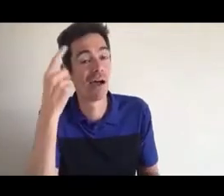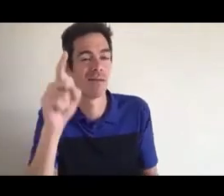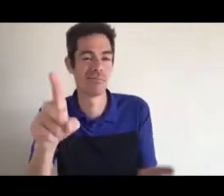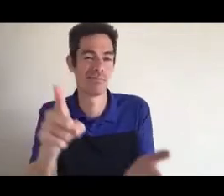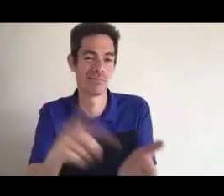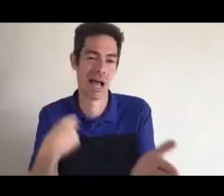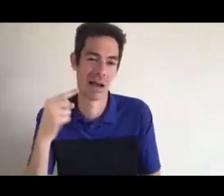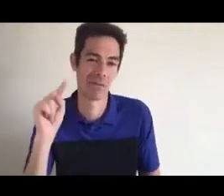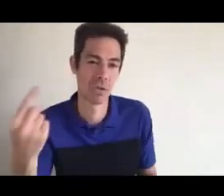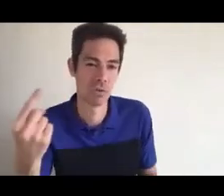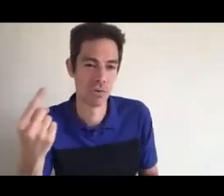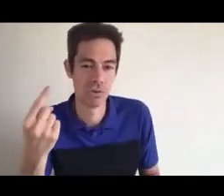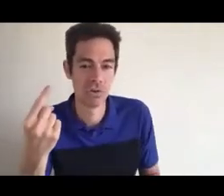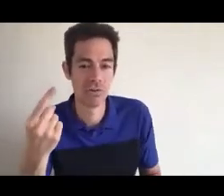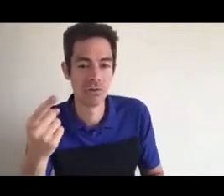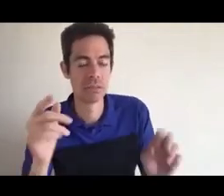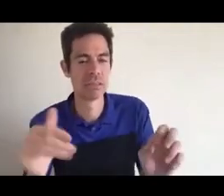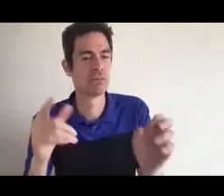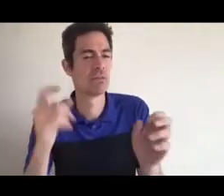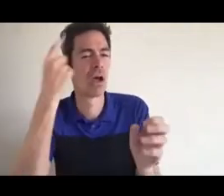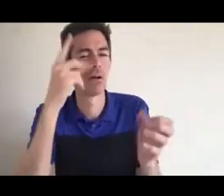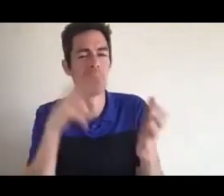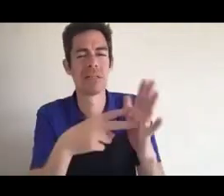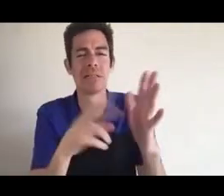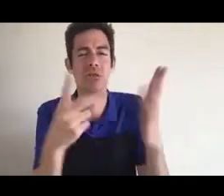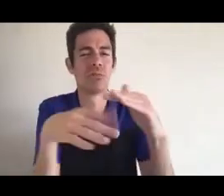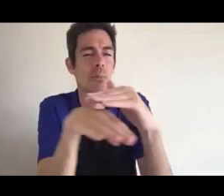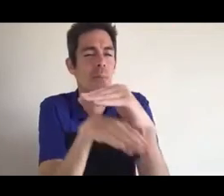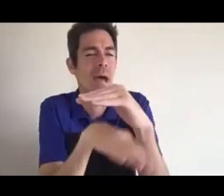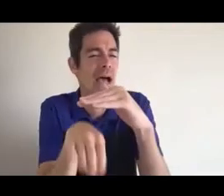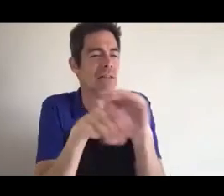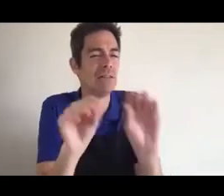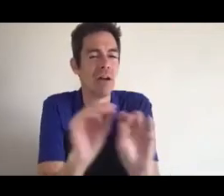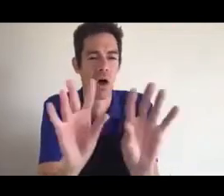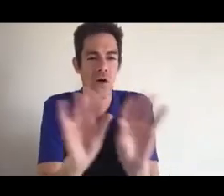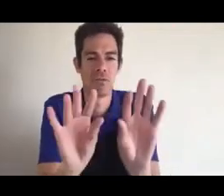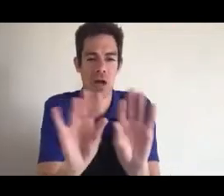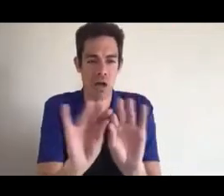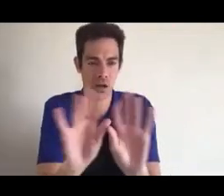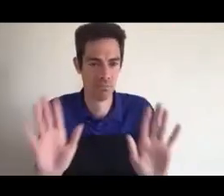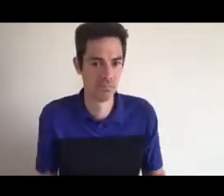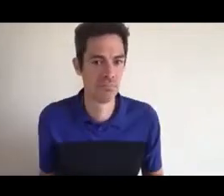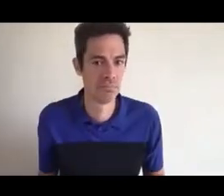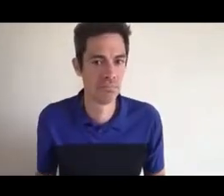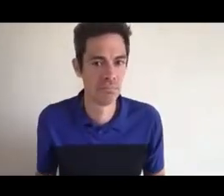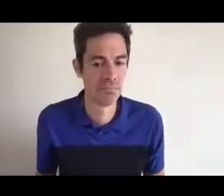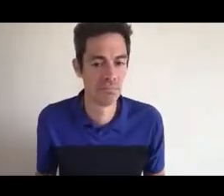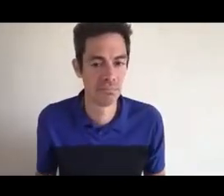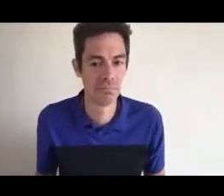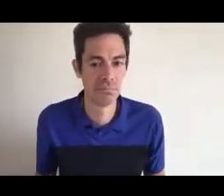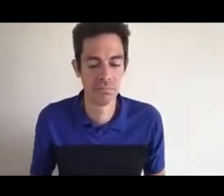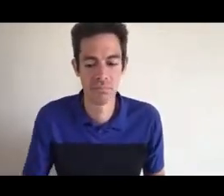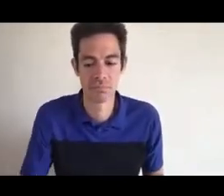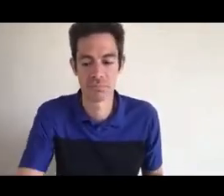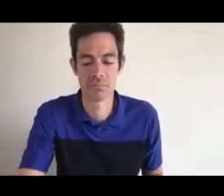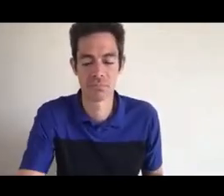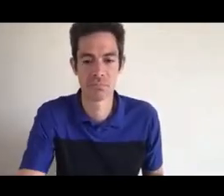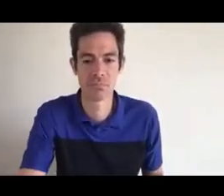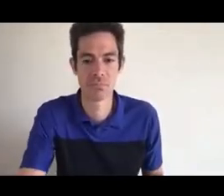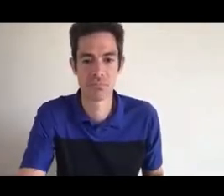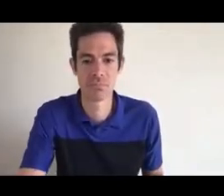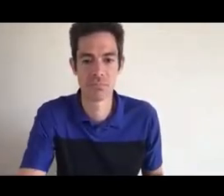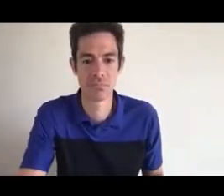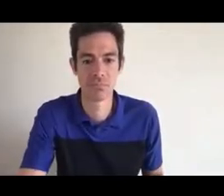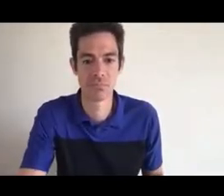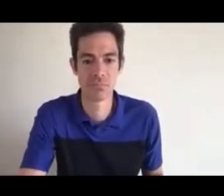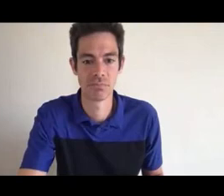open. It'll give you food, but you have to pay first. So it's just basic clarification when you're using